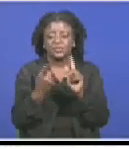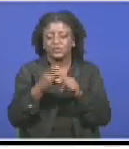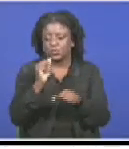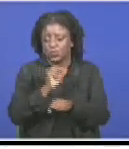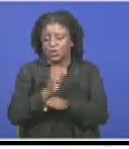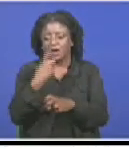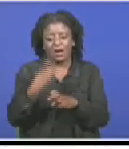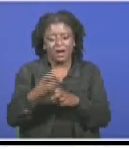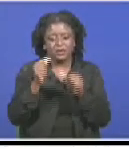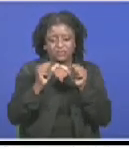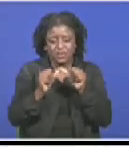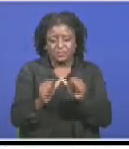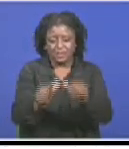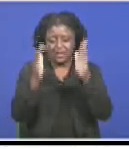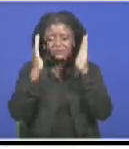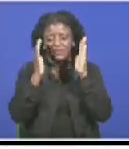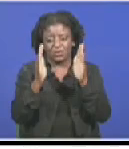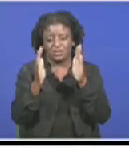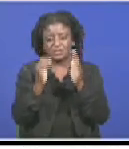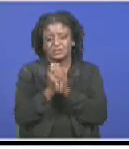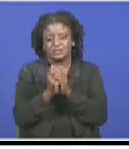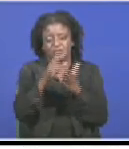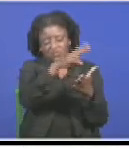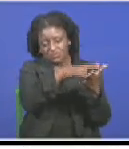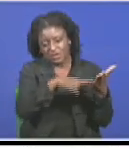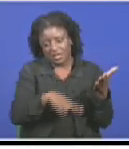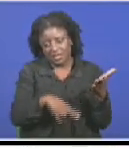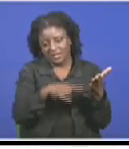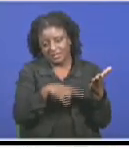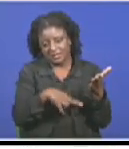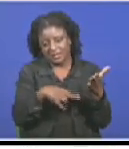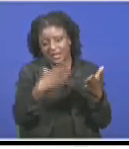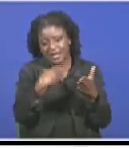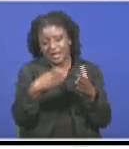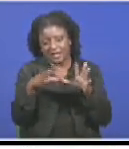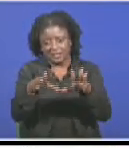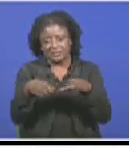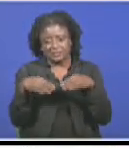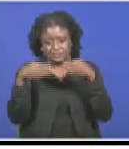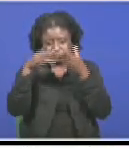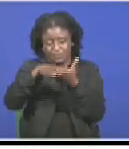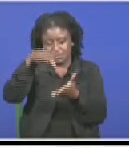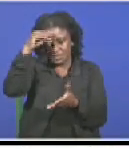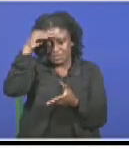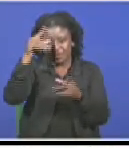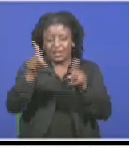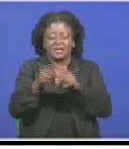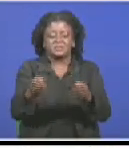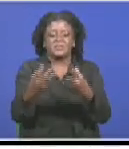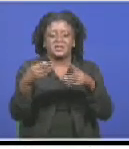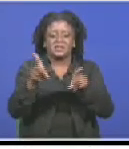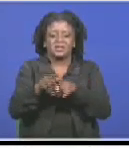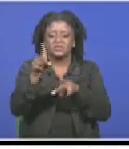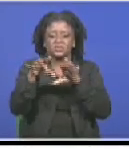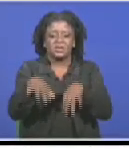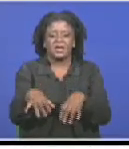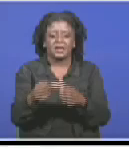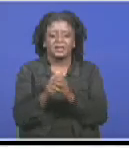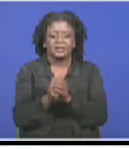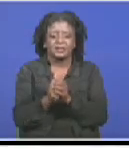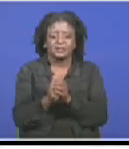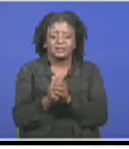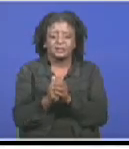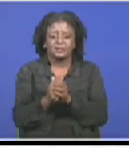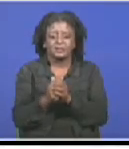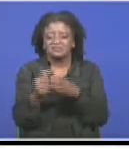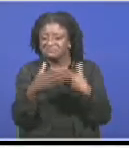to work hard, remain focused, read and absorb as much as you possibly can. Regardless